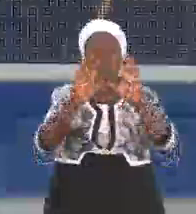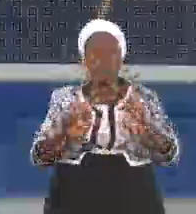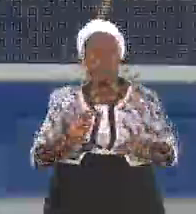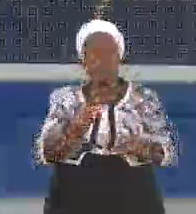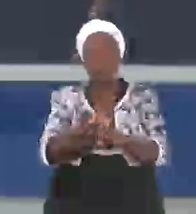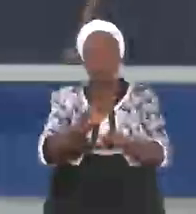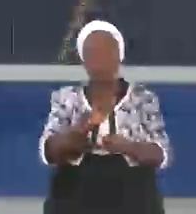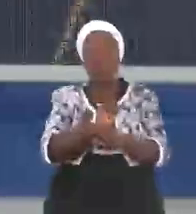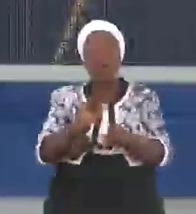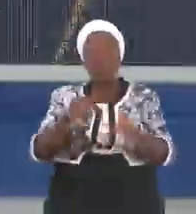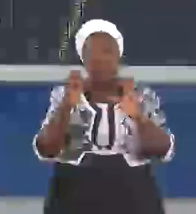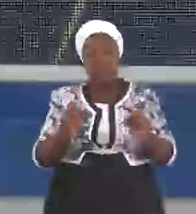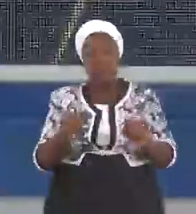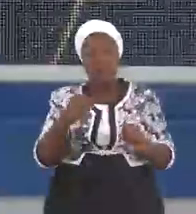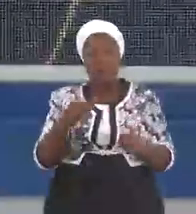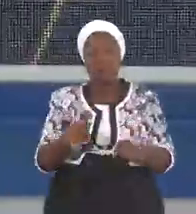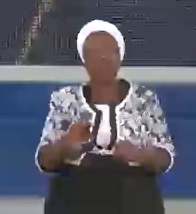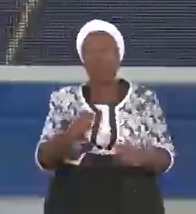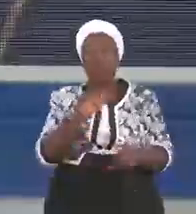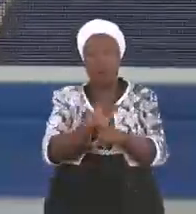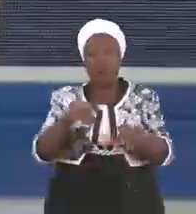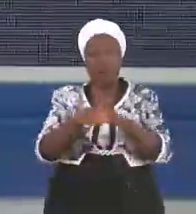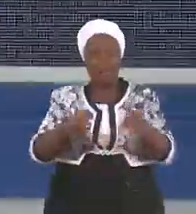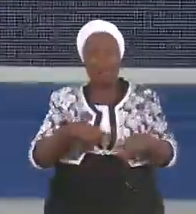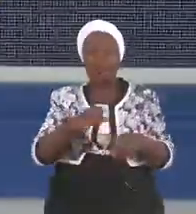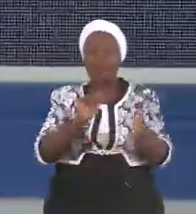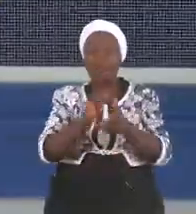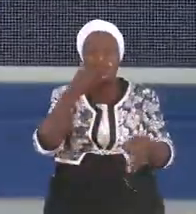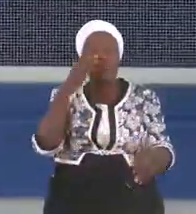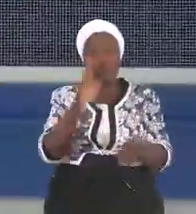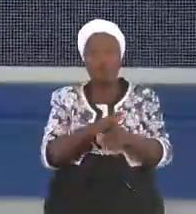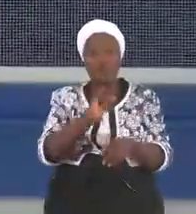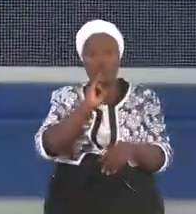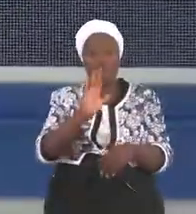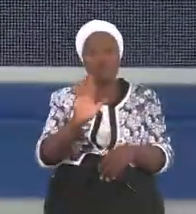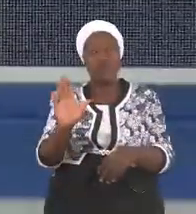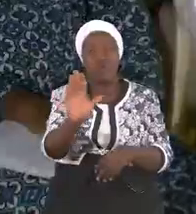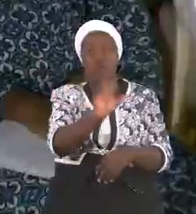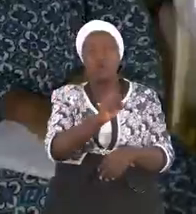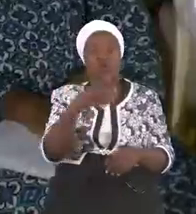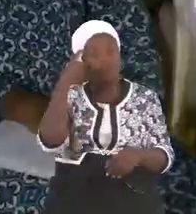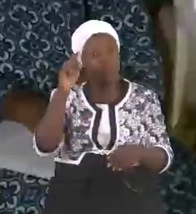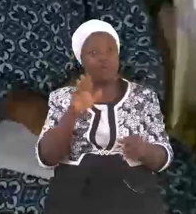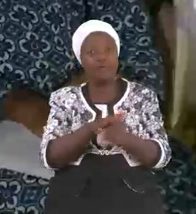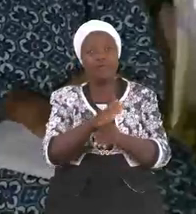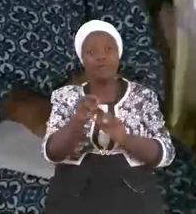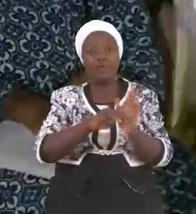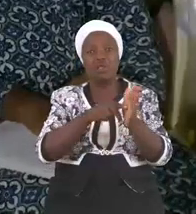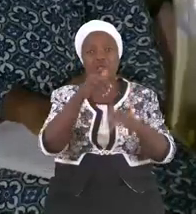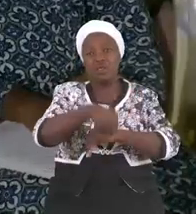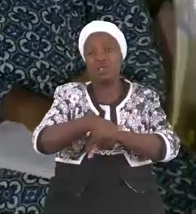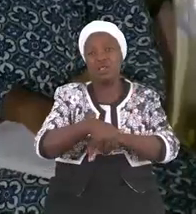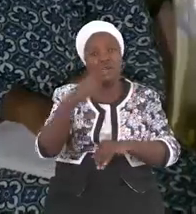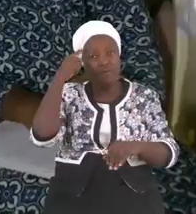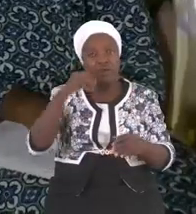power operating in your life, that promise is yours for fulfillment tonight. For the promise is